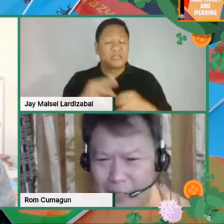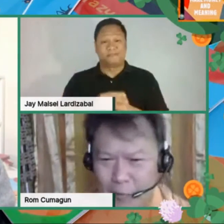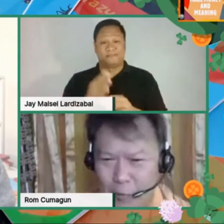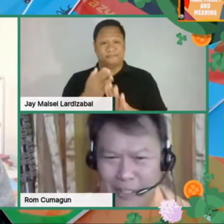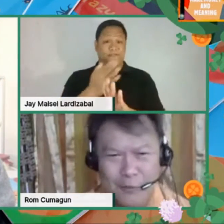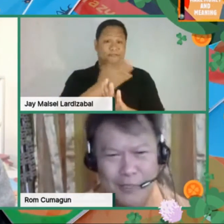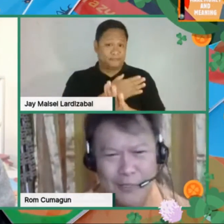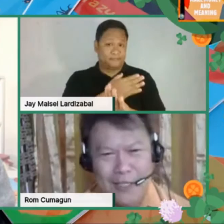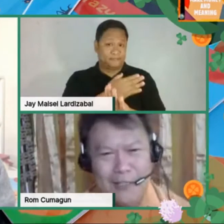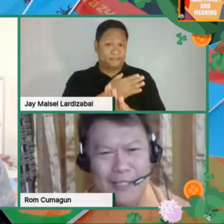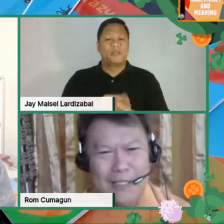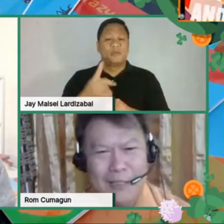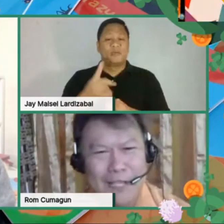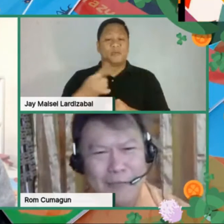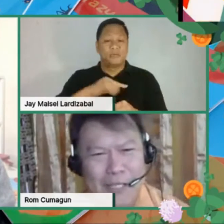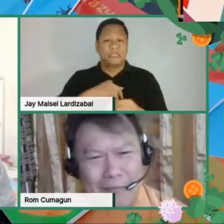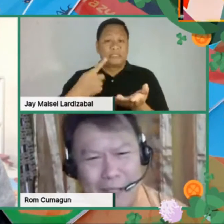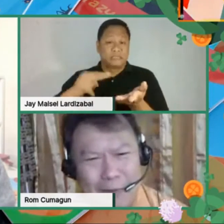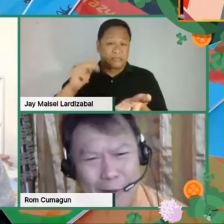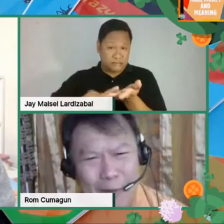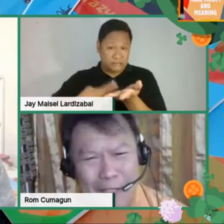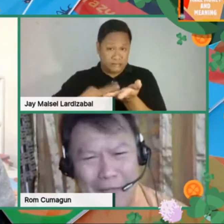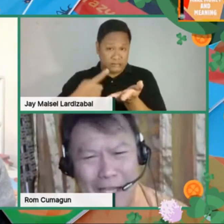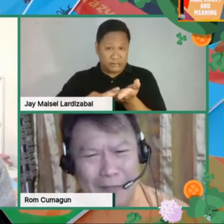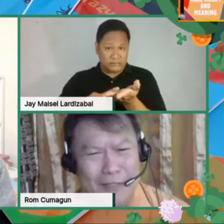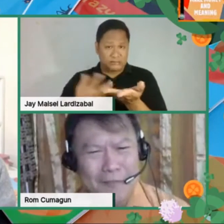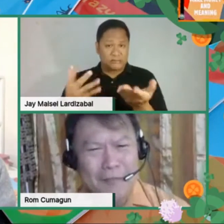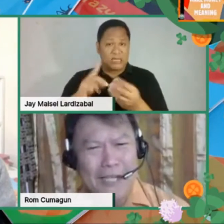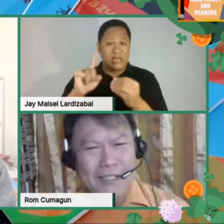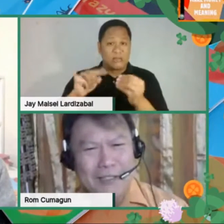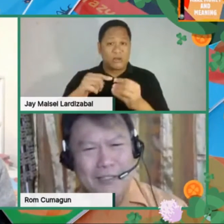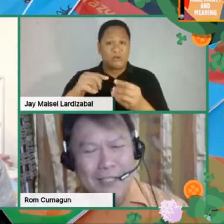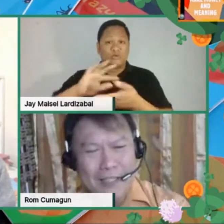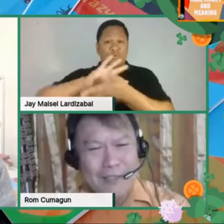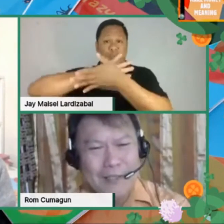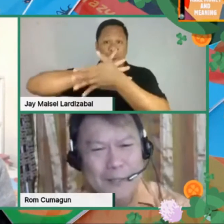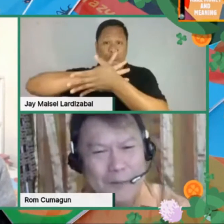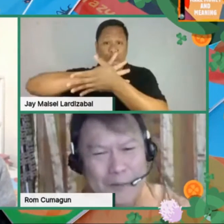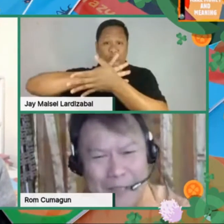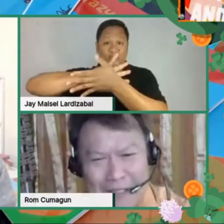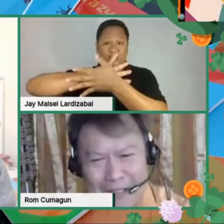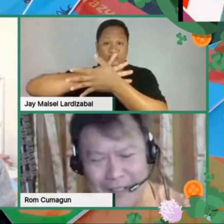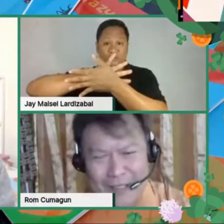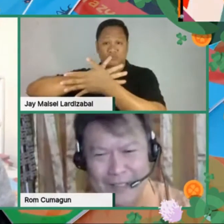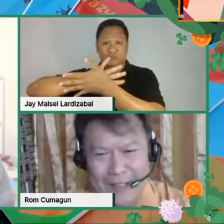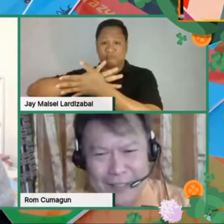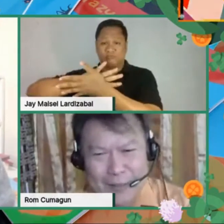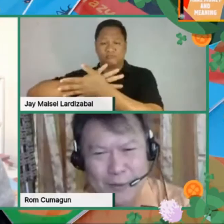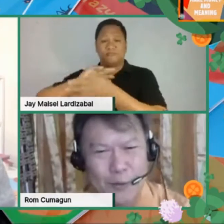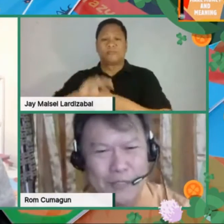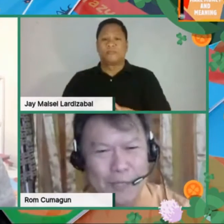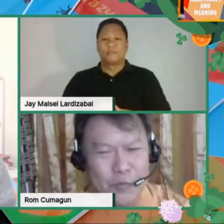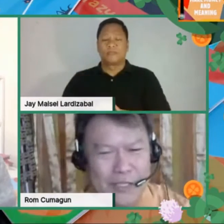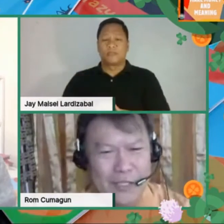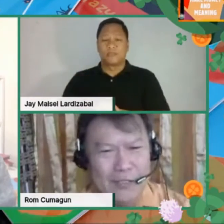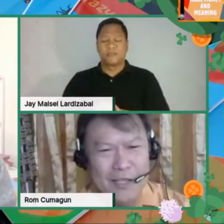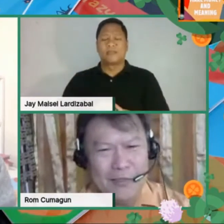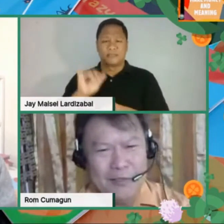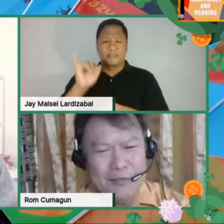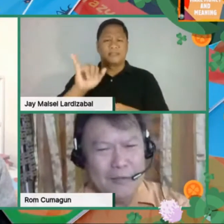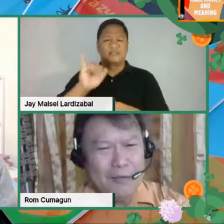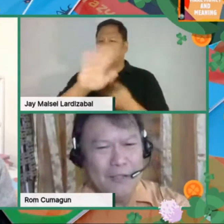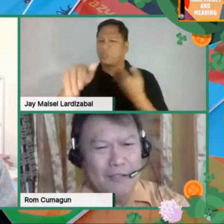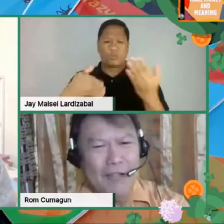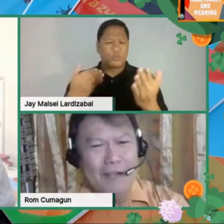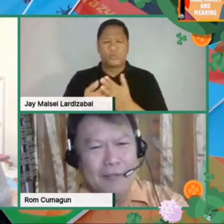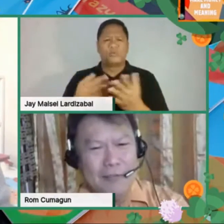I think we need to discuss a little something about coronavirus. Everybody's so so hooked up with the discussions